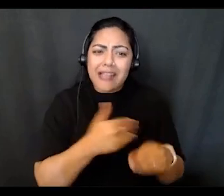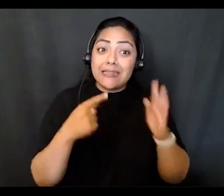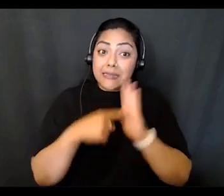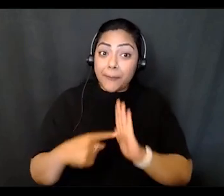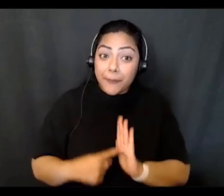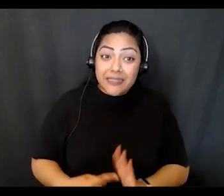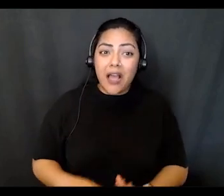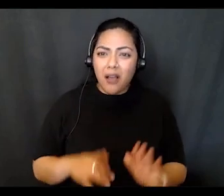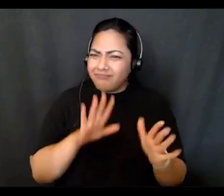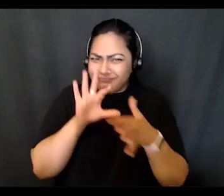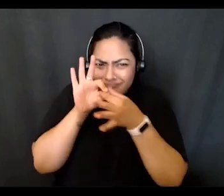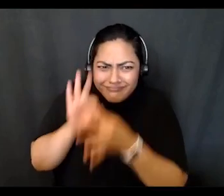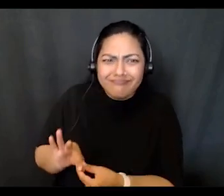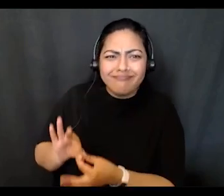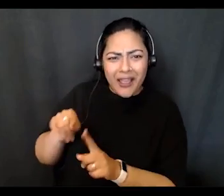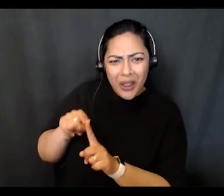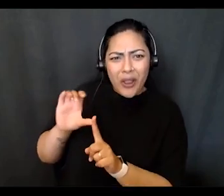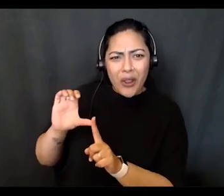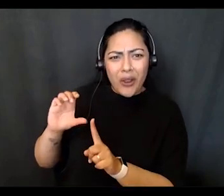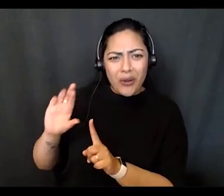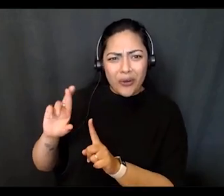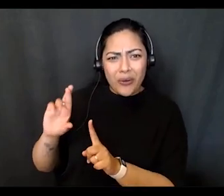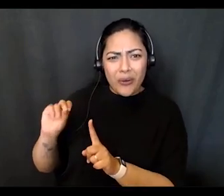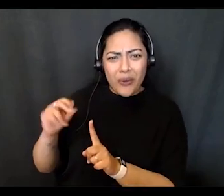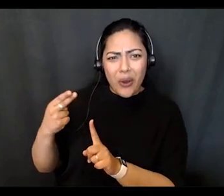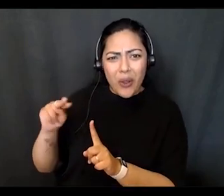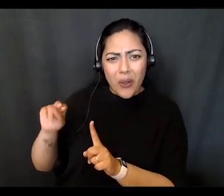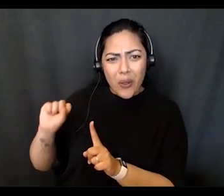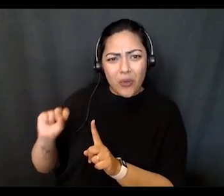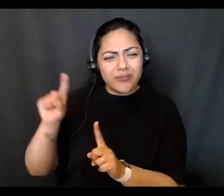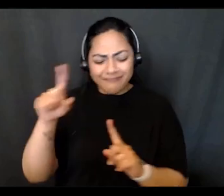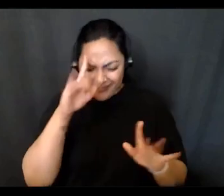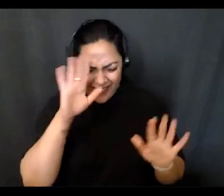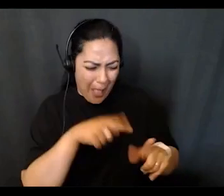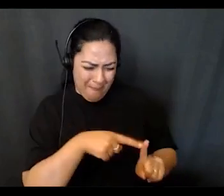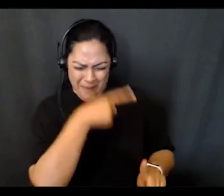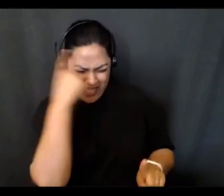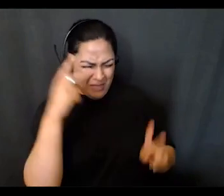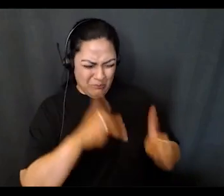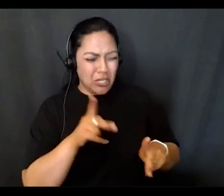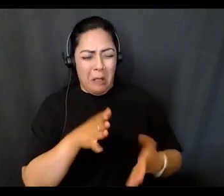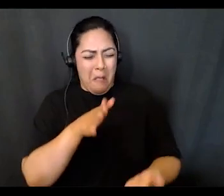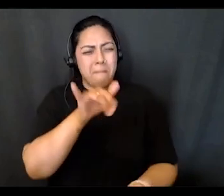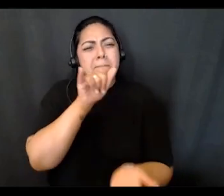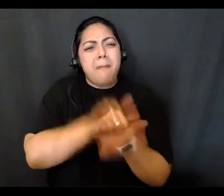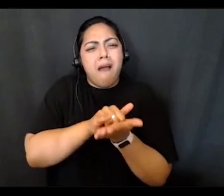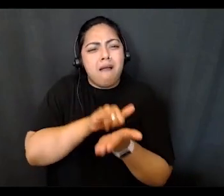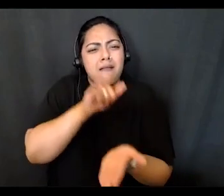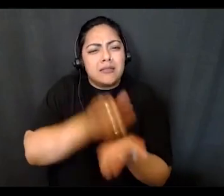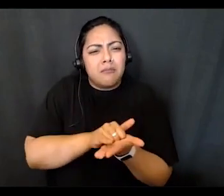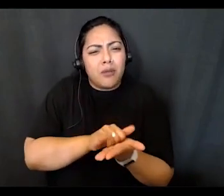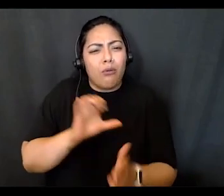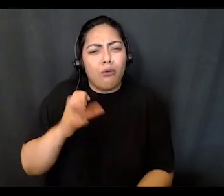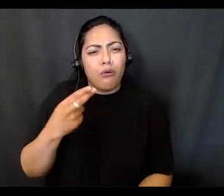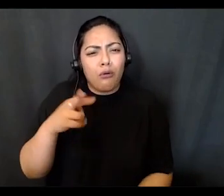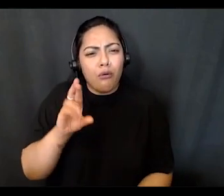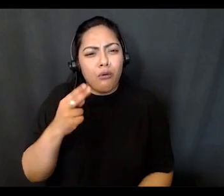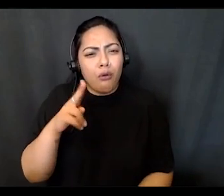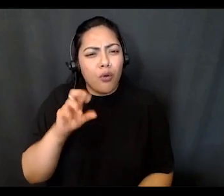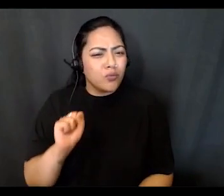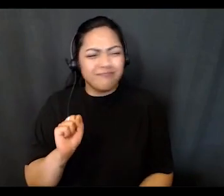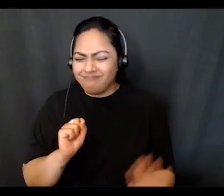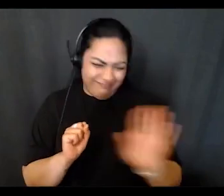traditional symptoms of Crohn's disease, they'll still be like, oh no, it has to be sickle cell. They just can't think beyond that. And so again, we see